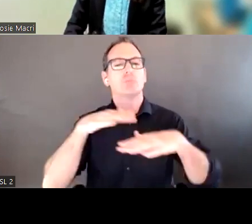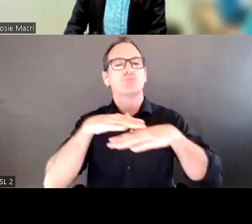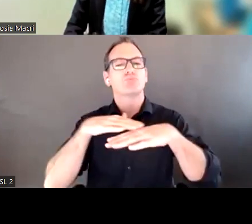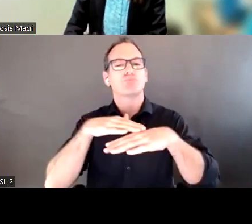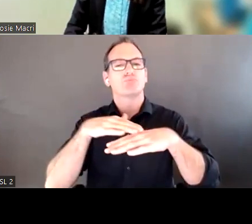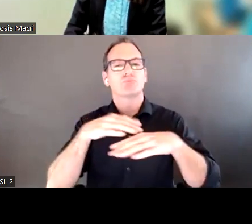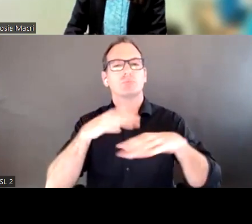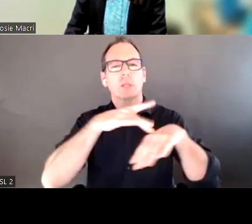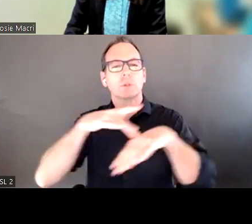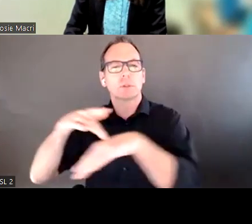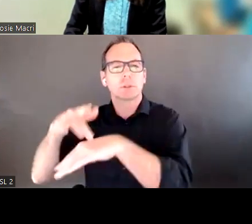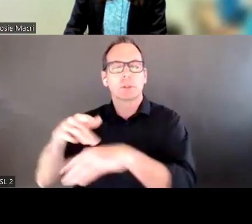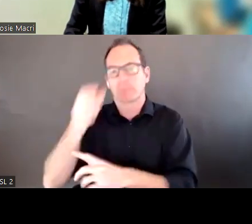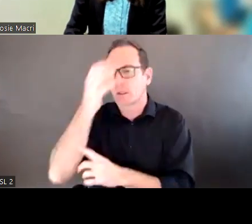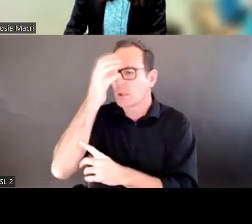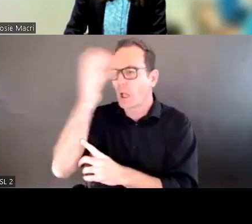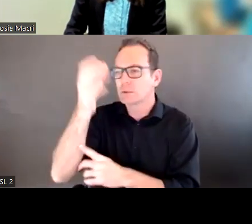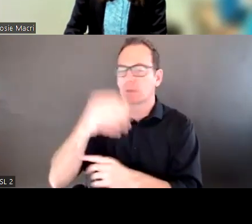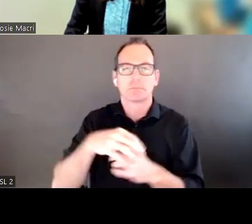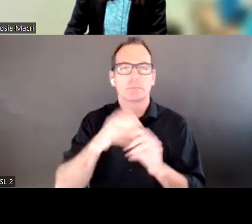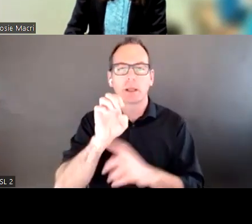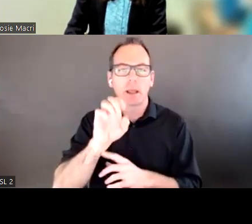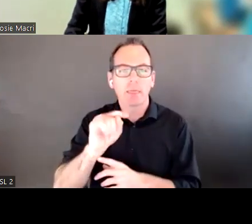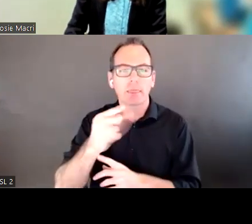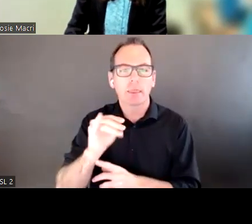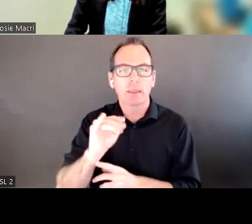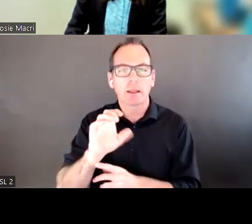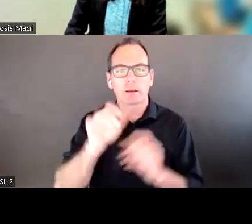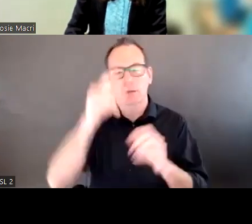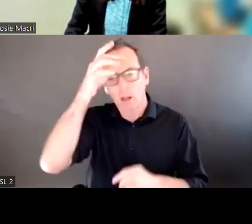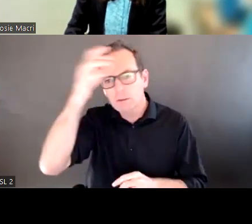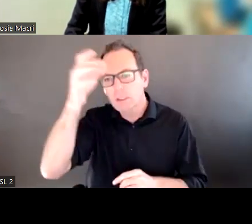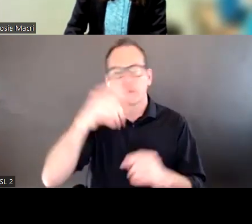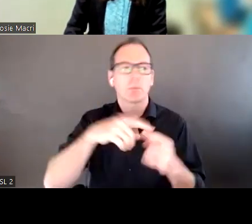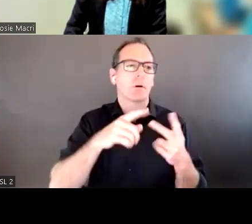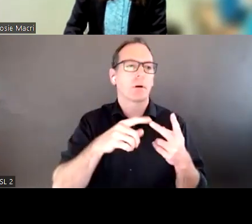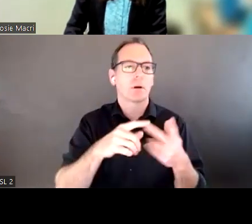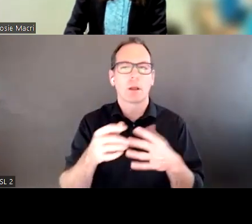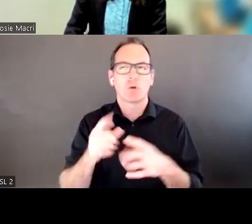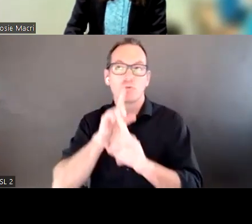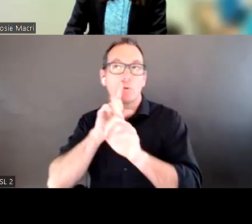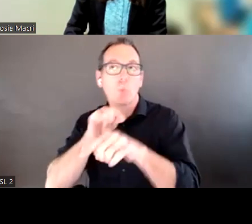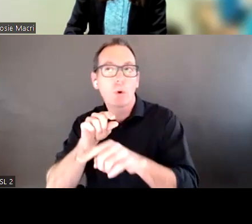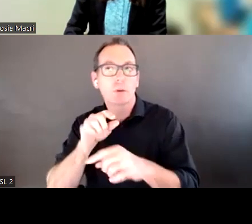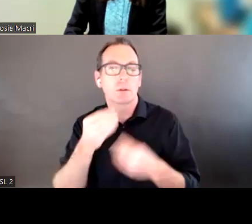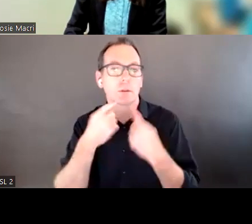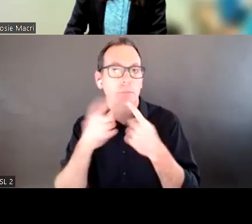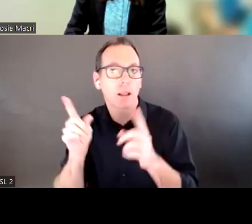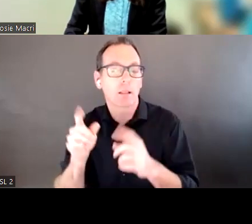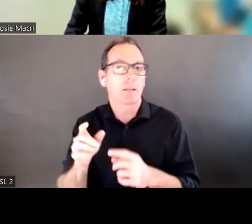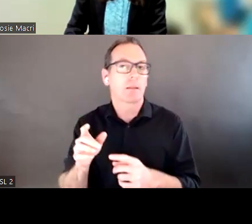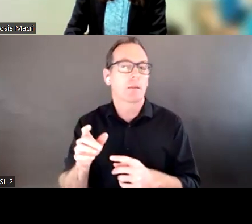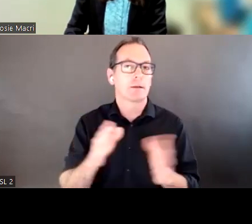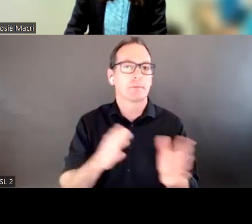the ethics principles associated with reporting elder abuse, and consider benefits